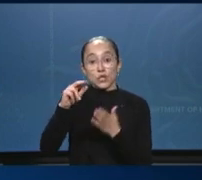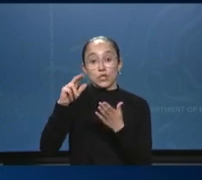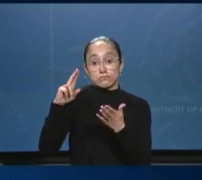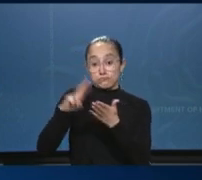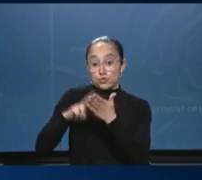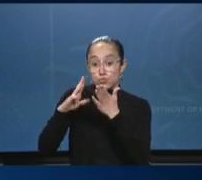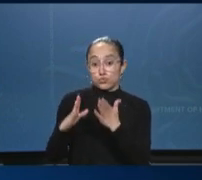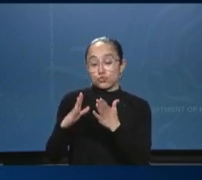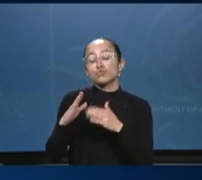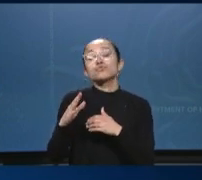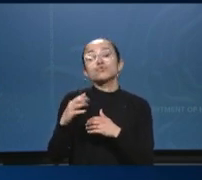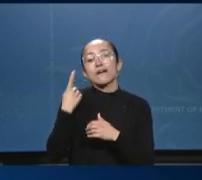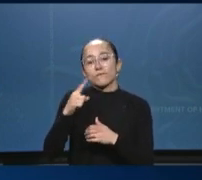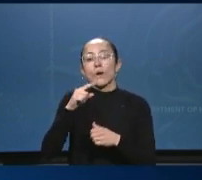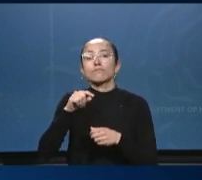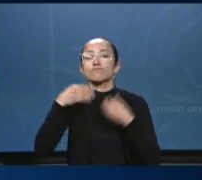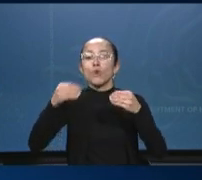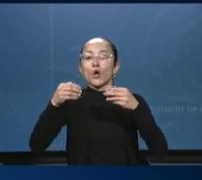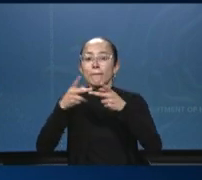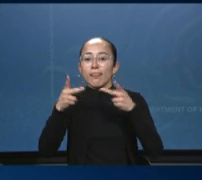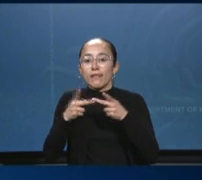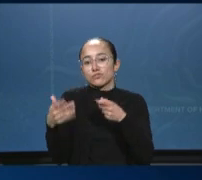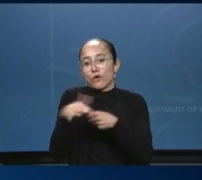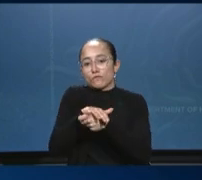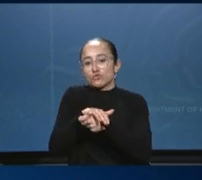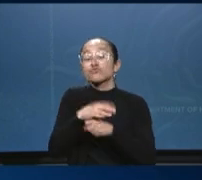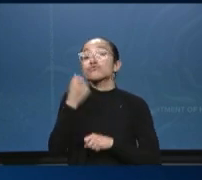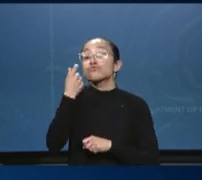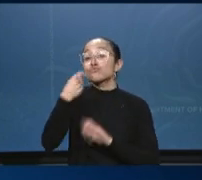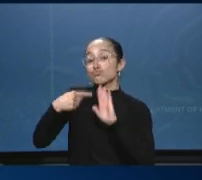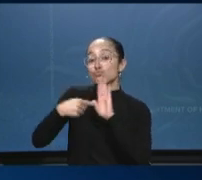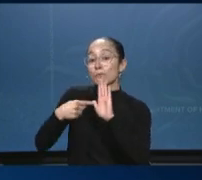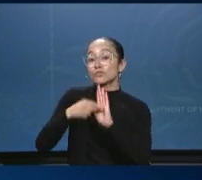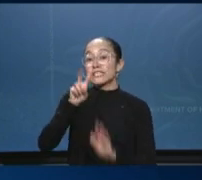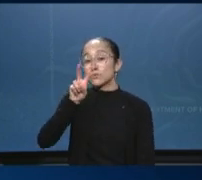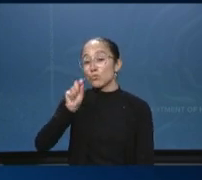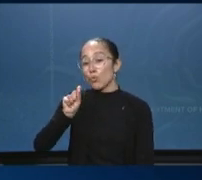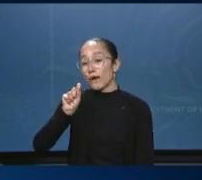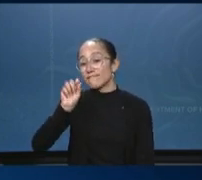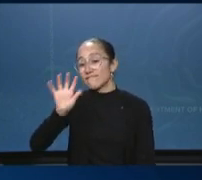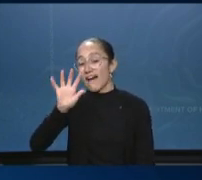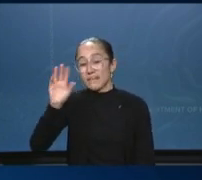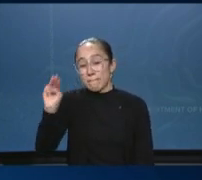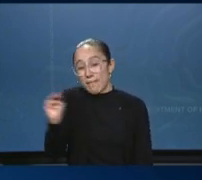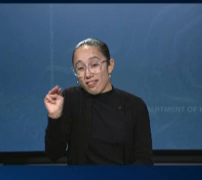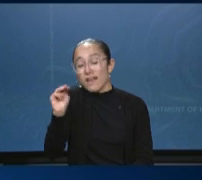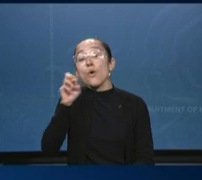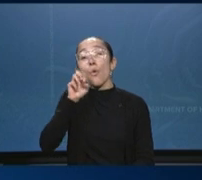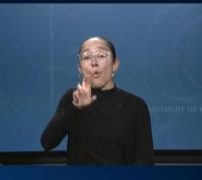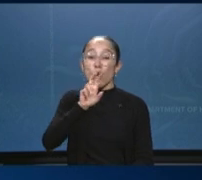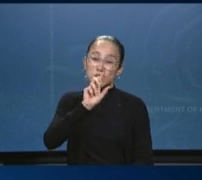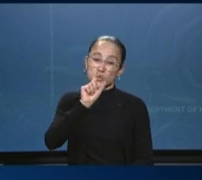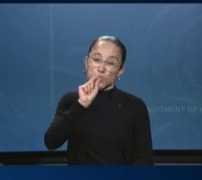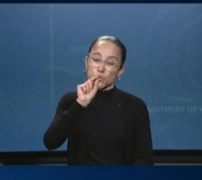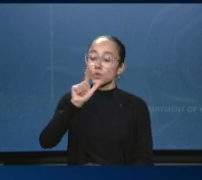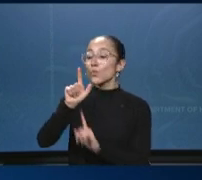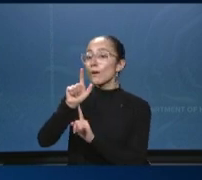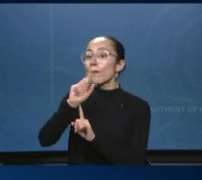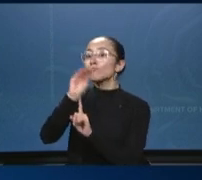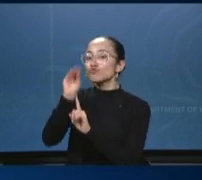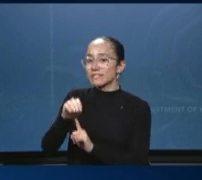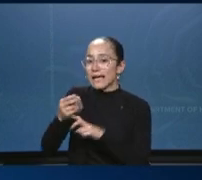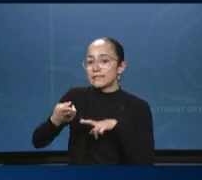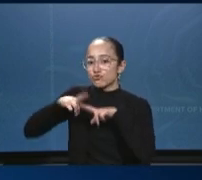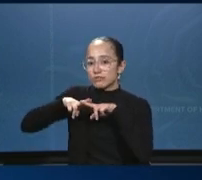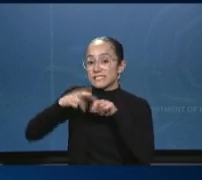Act marketplace coverage, representing a 2.5 million or 21% increase